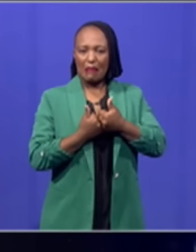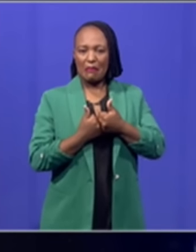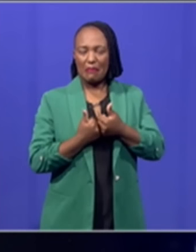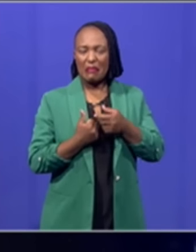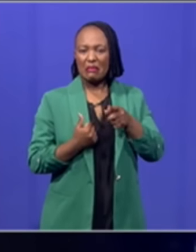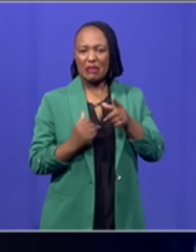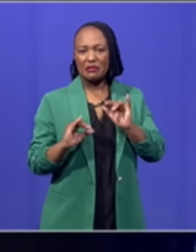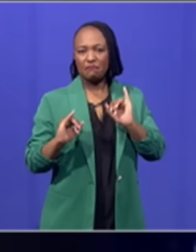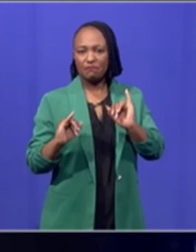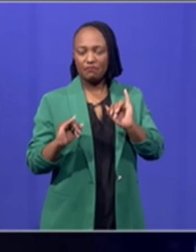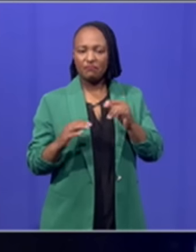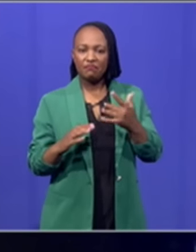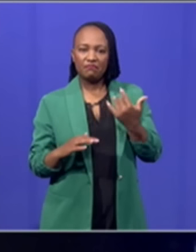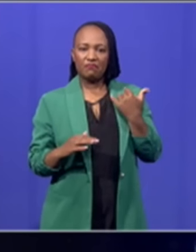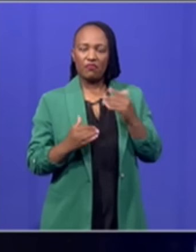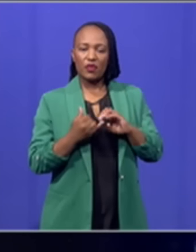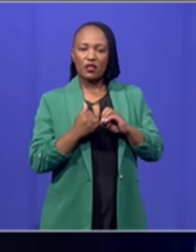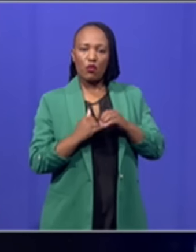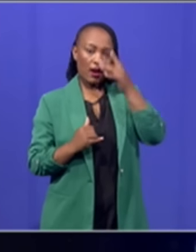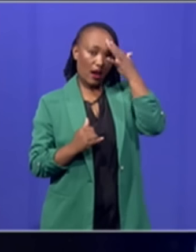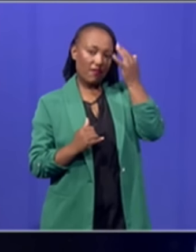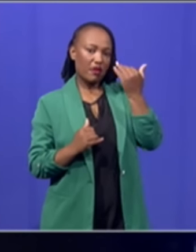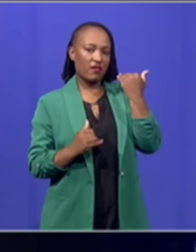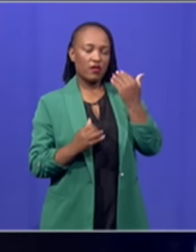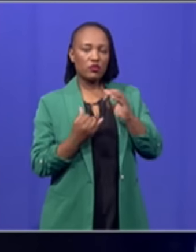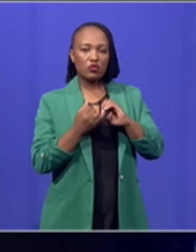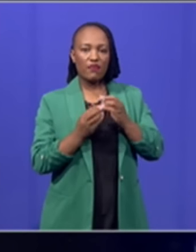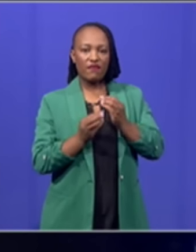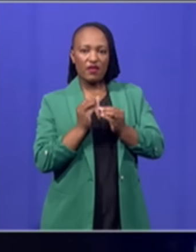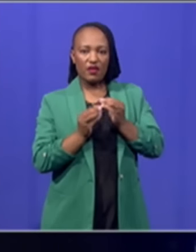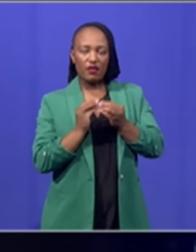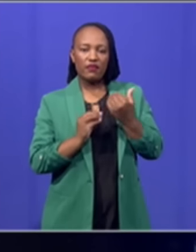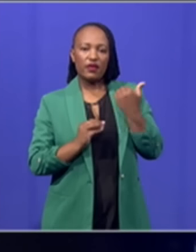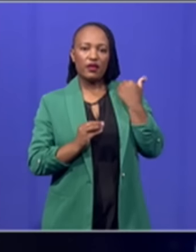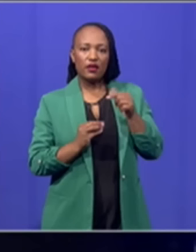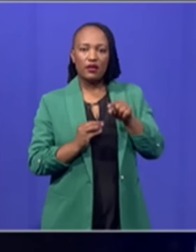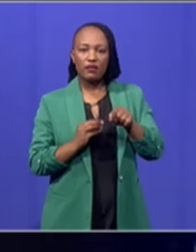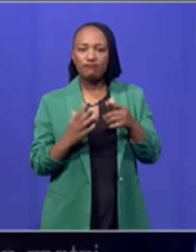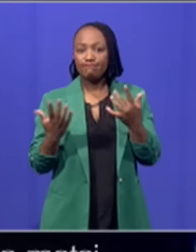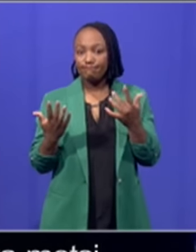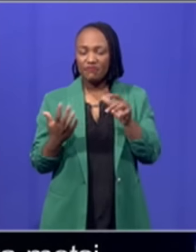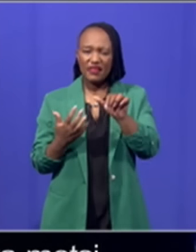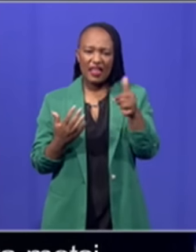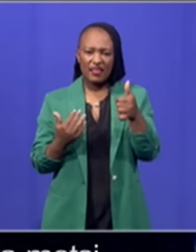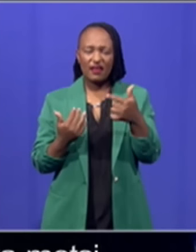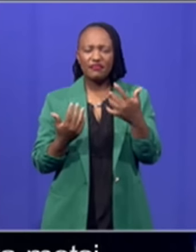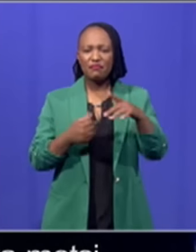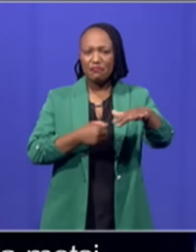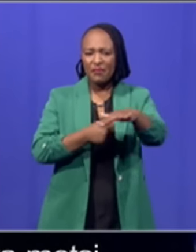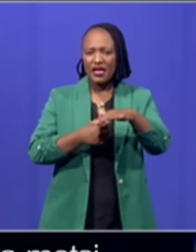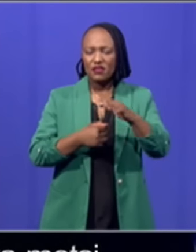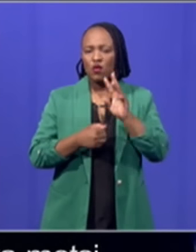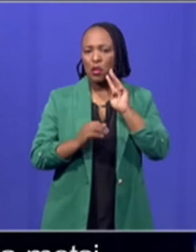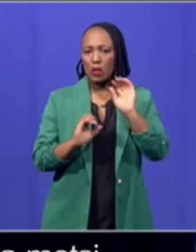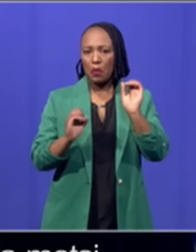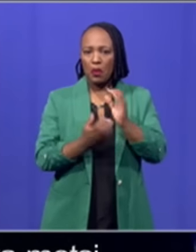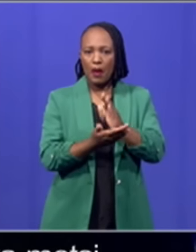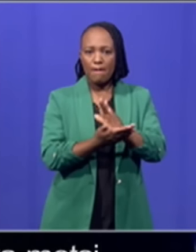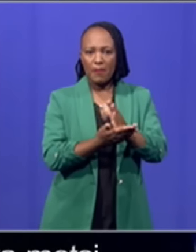metsi, seno le mororo maiteko a puso a go tsereganya mo dingwageng tse di fetileng. Dingwe tsa dikgaolo tse di amegileng di